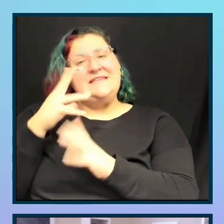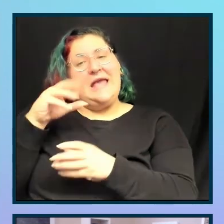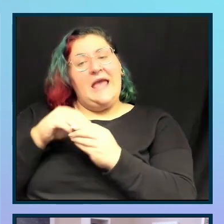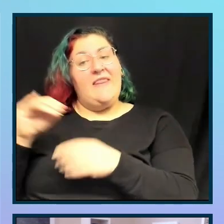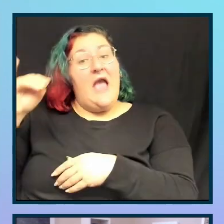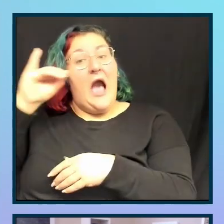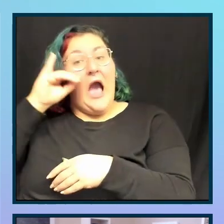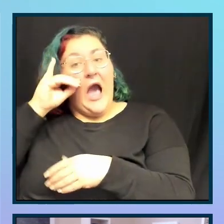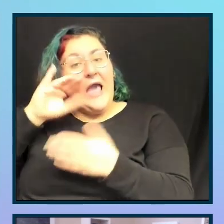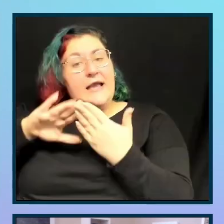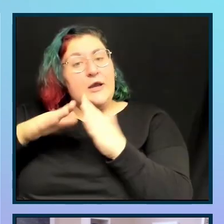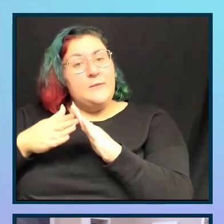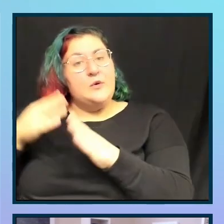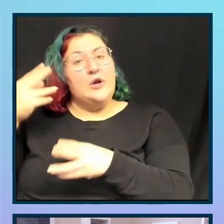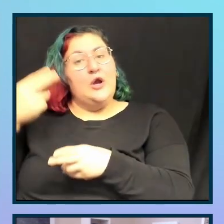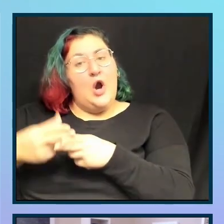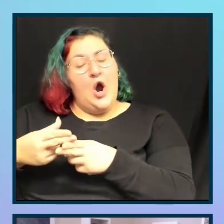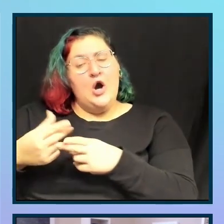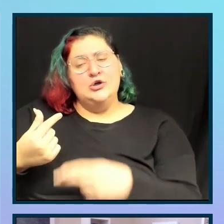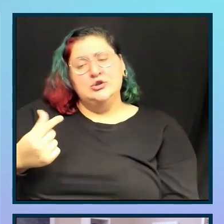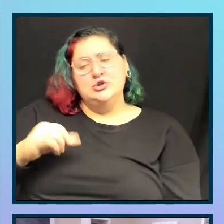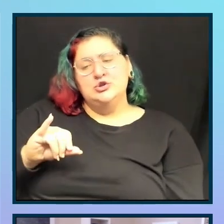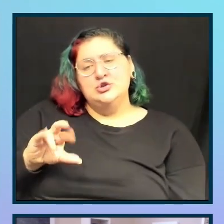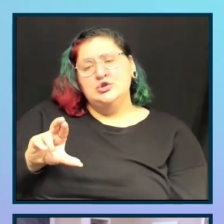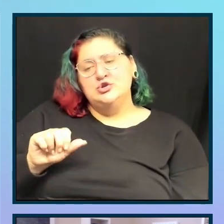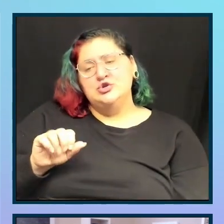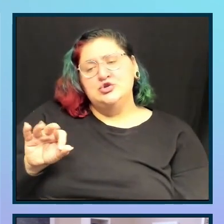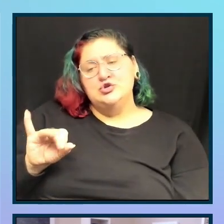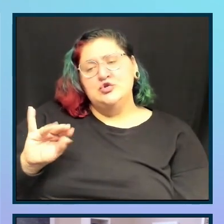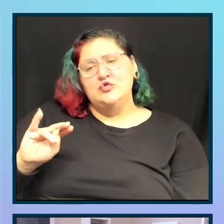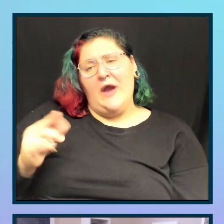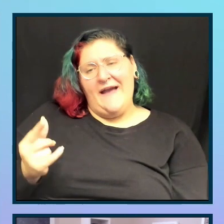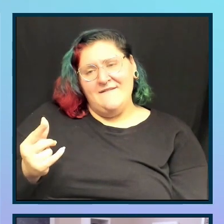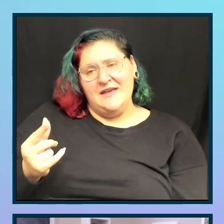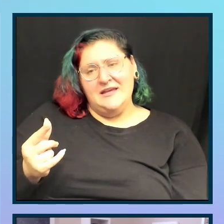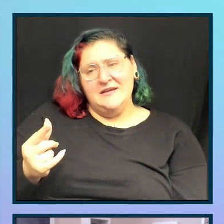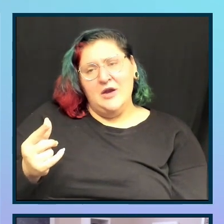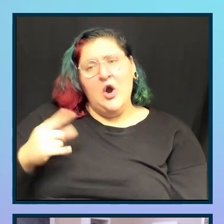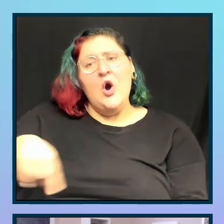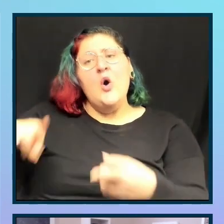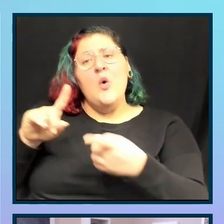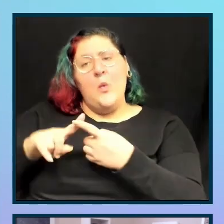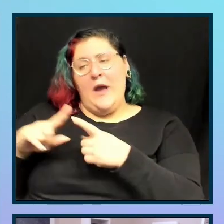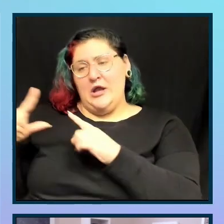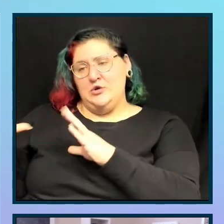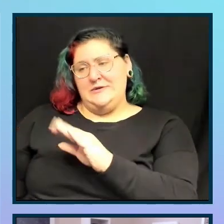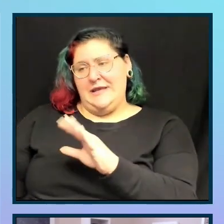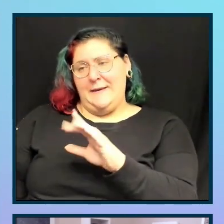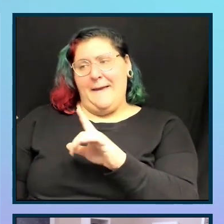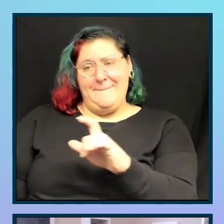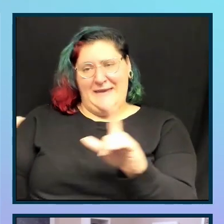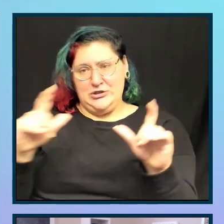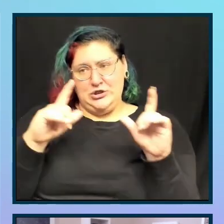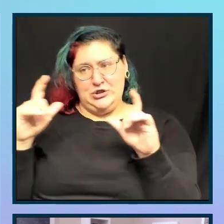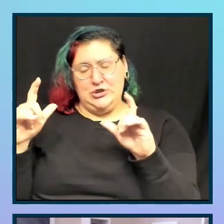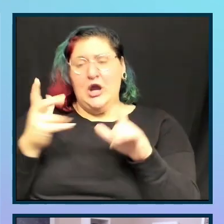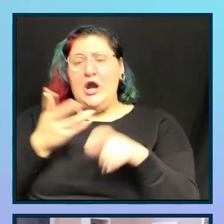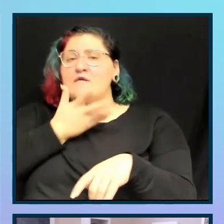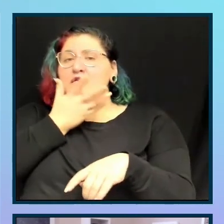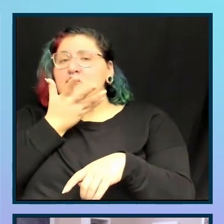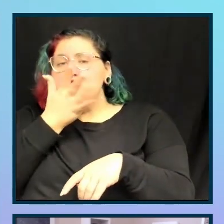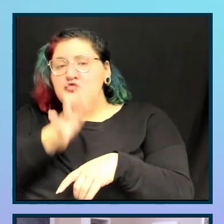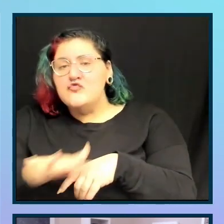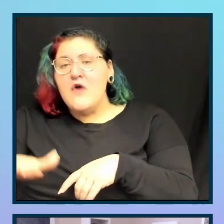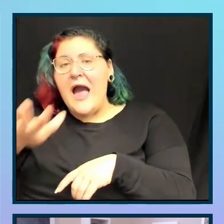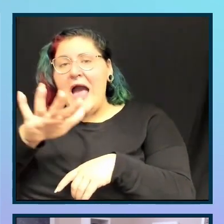giraffing. Whenever people take pictures of a paddock with a fence around it, there's usually a giraffe